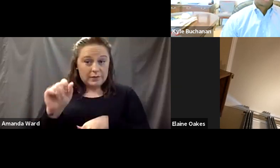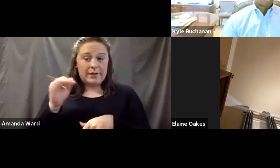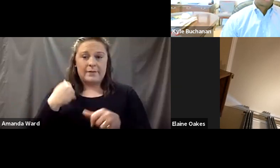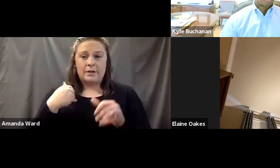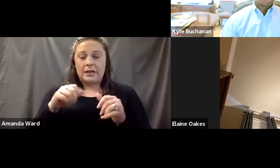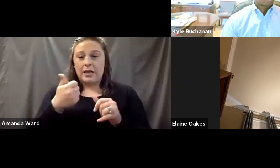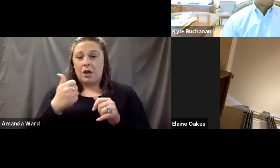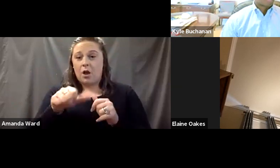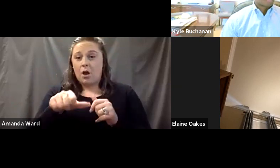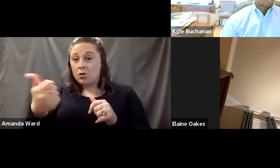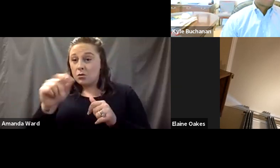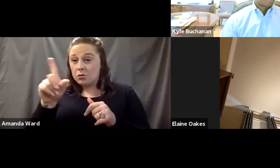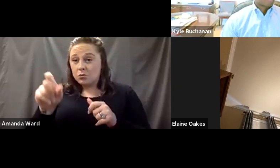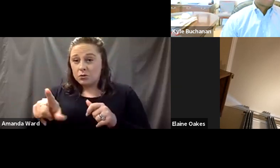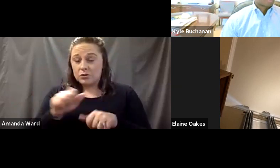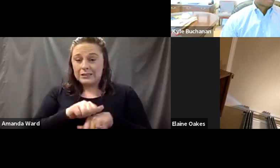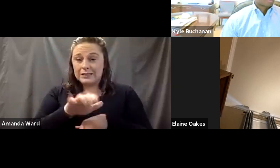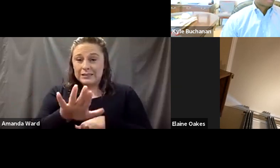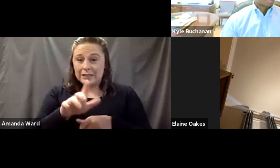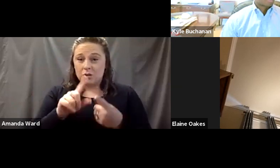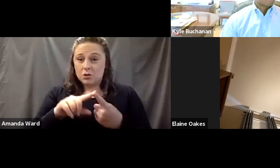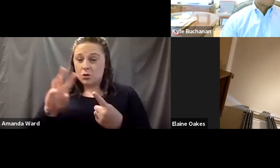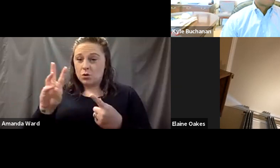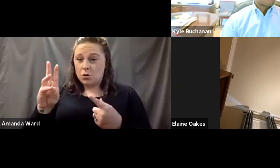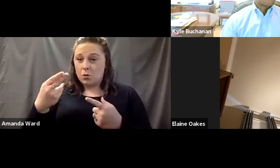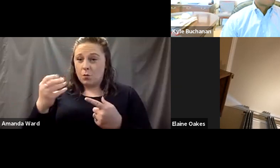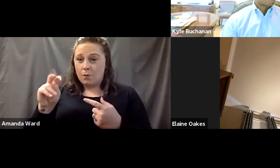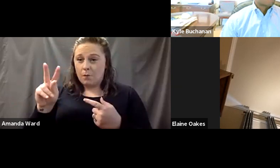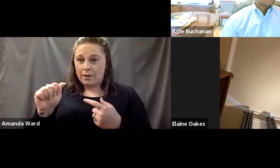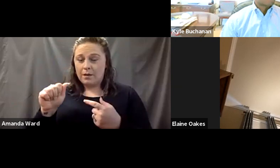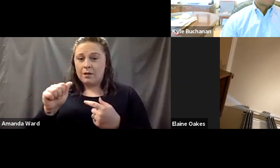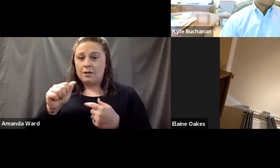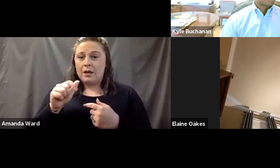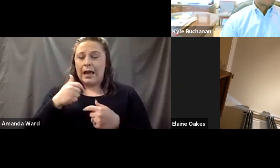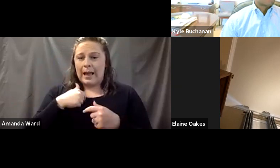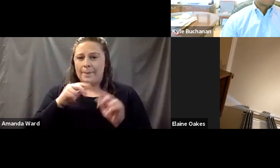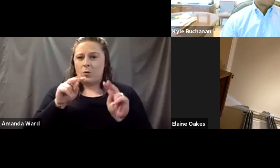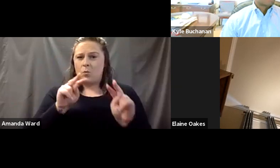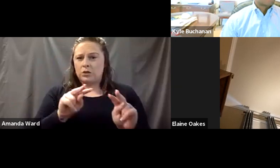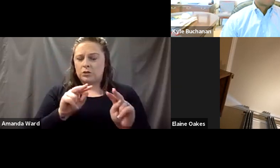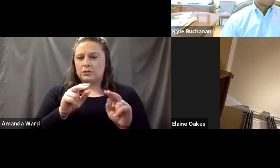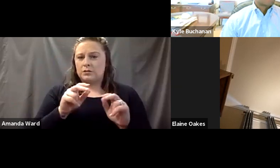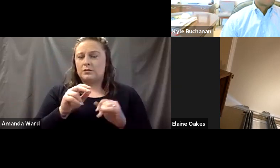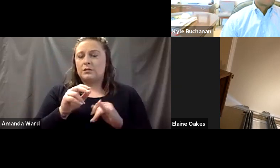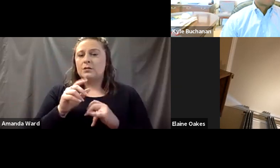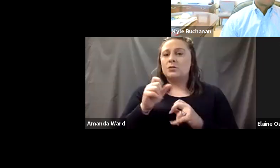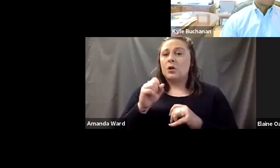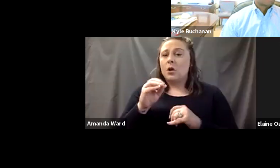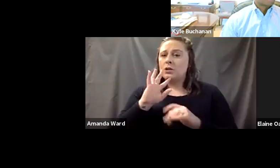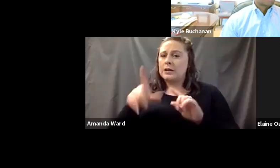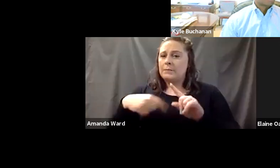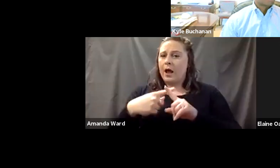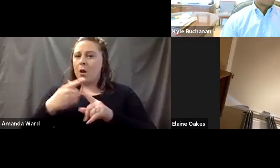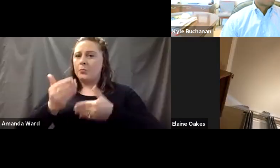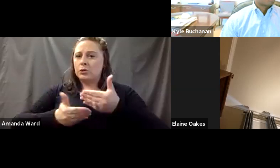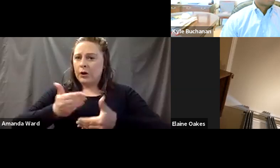other questions, feel free to submit them through Hoover. I am monitoring the comments and the chat. So we talked about progression. We talked